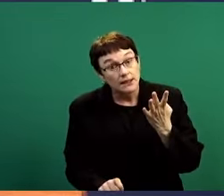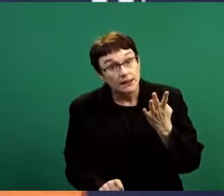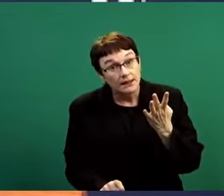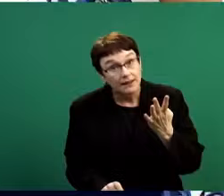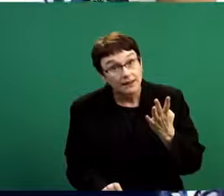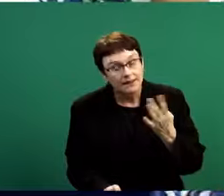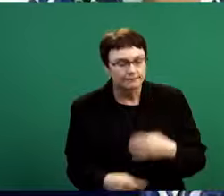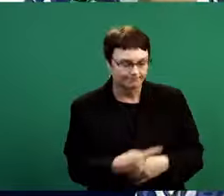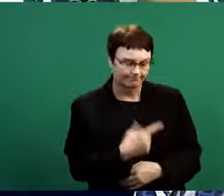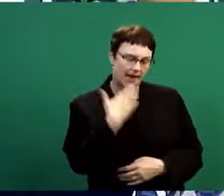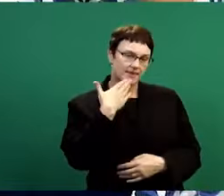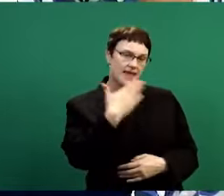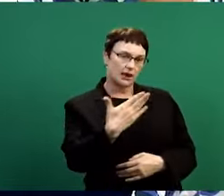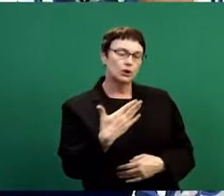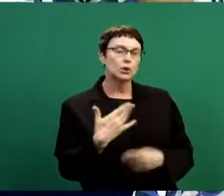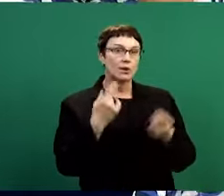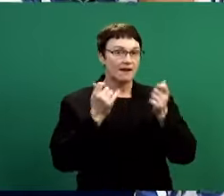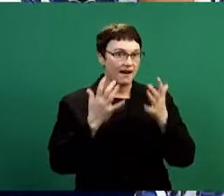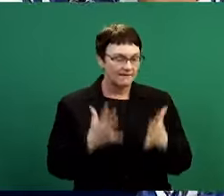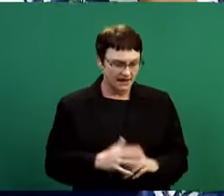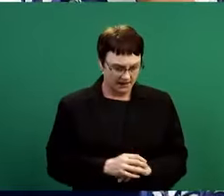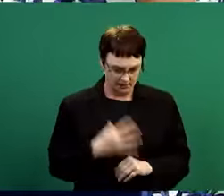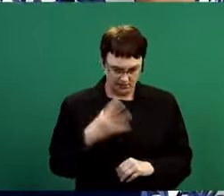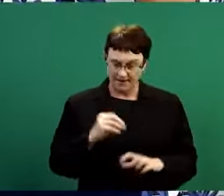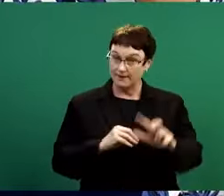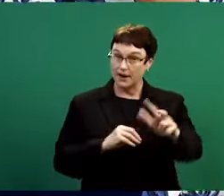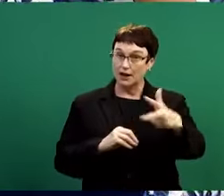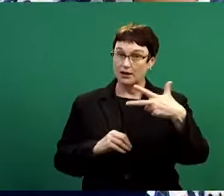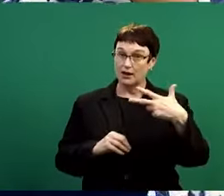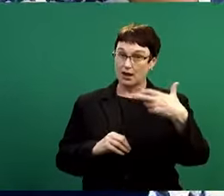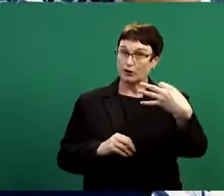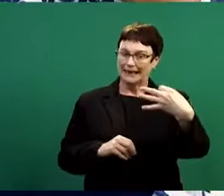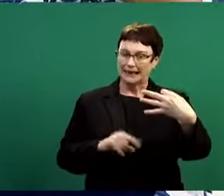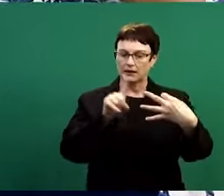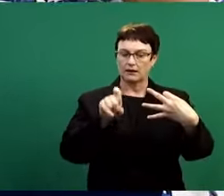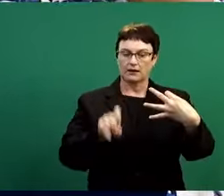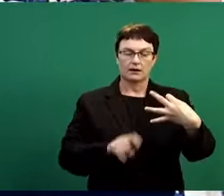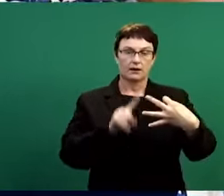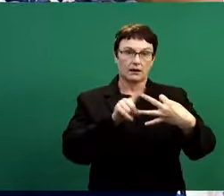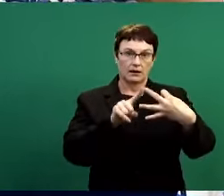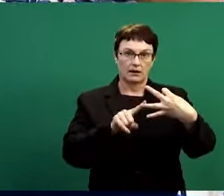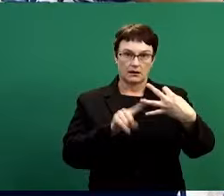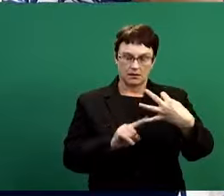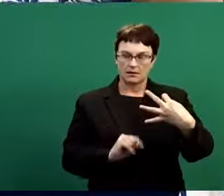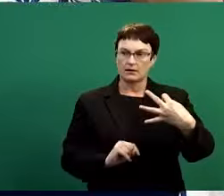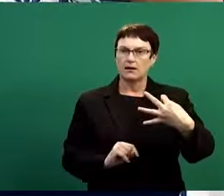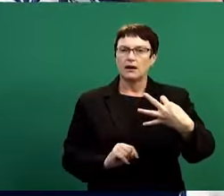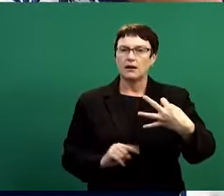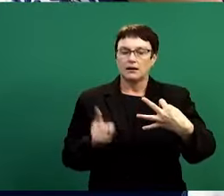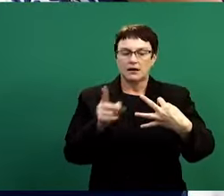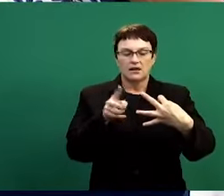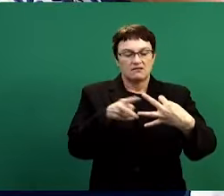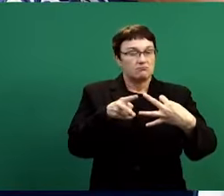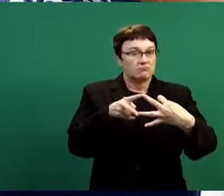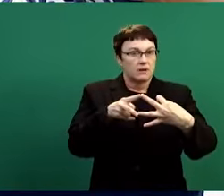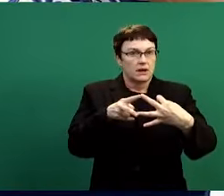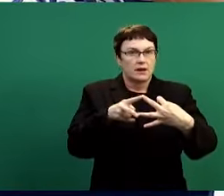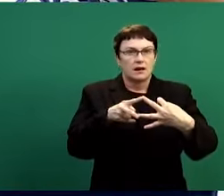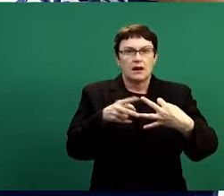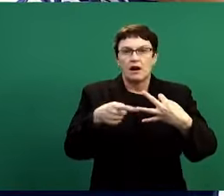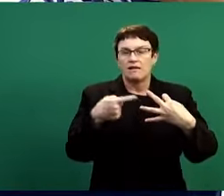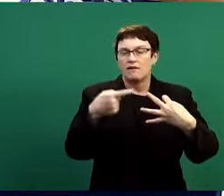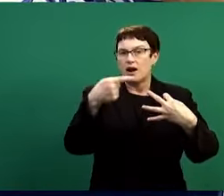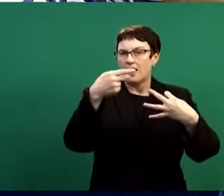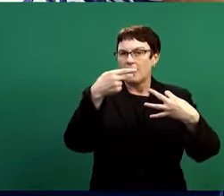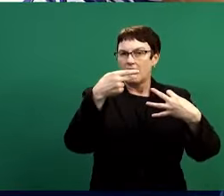Thank you, Governor. We have three questions from online, two of which are related. The first two questions are from Siphelele